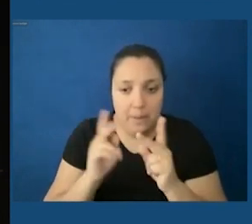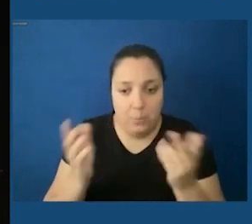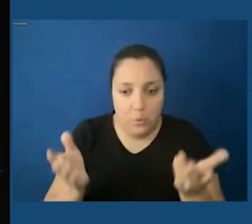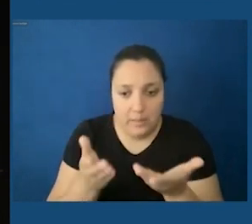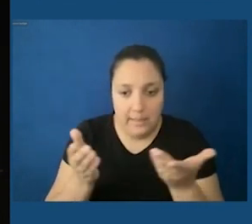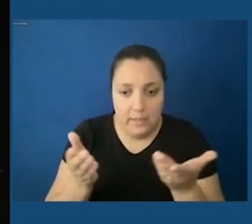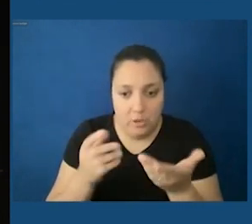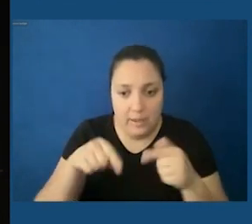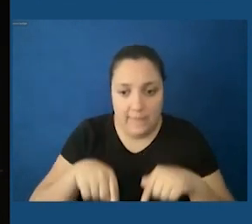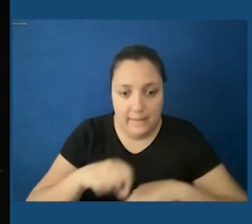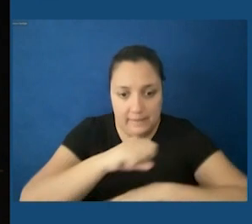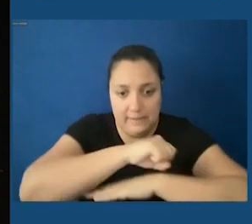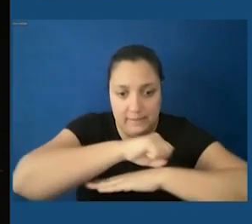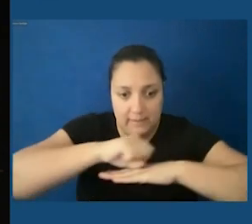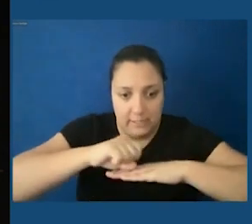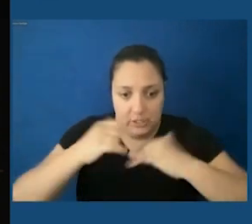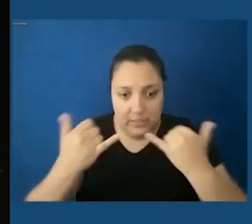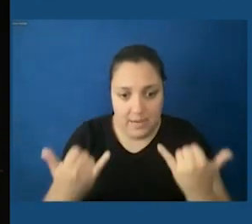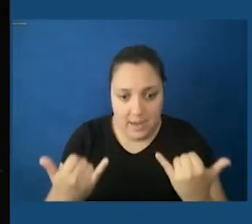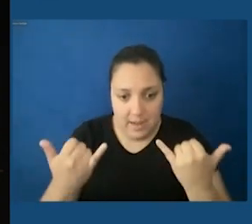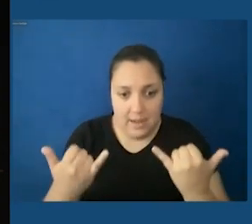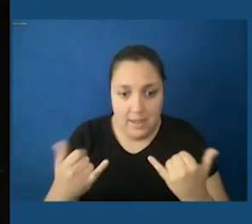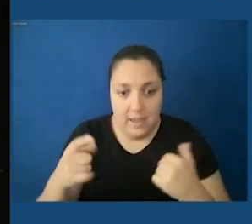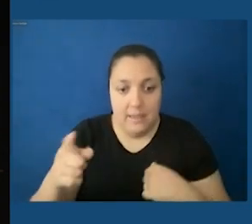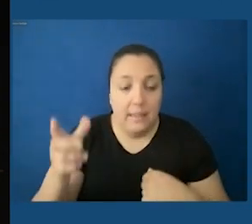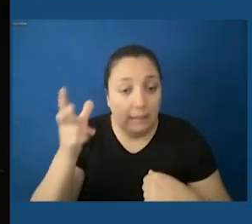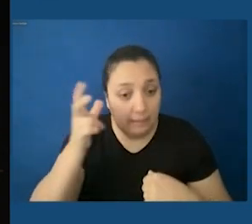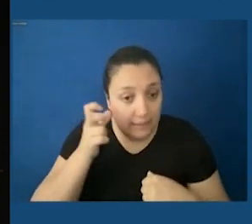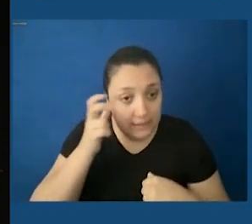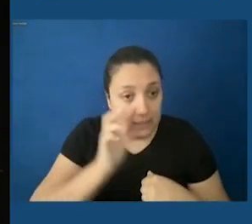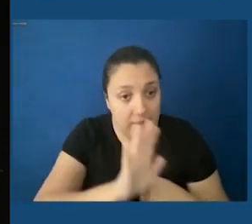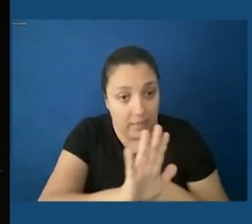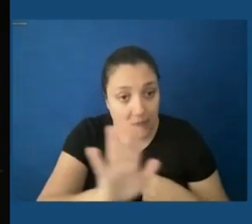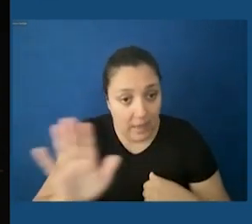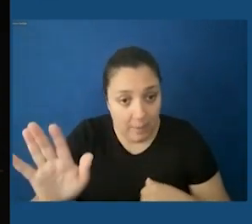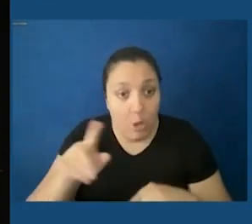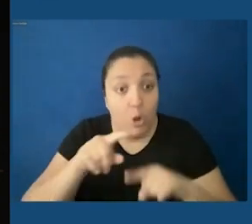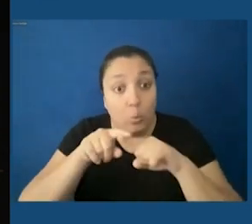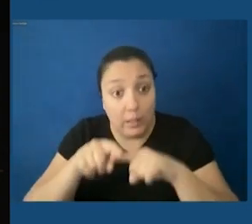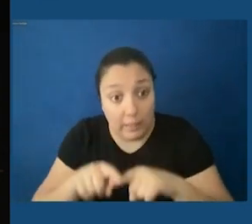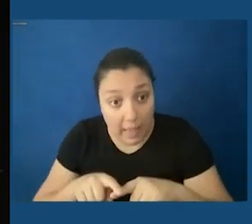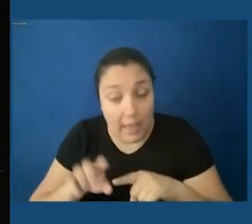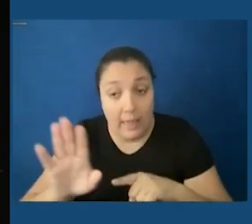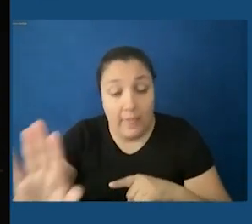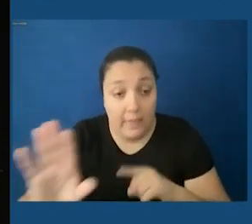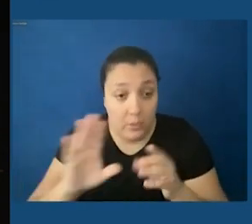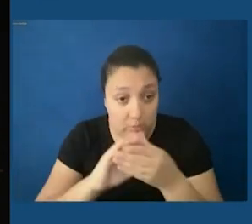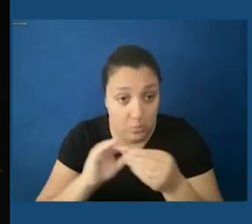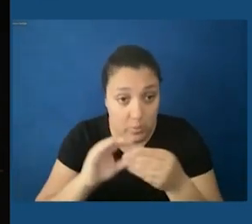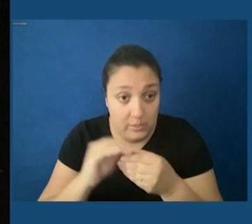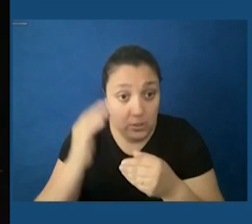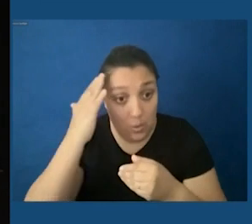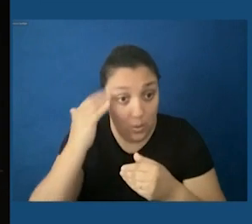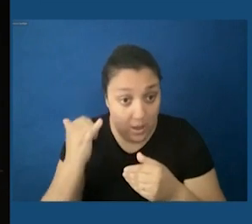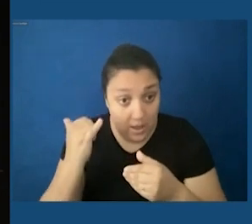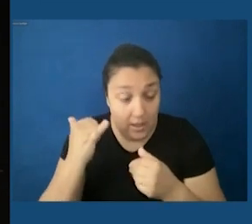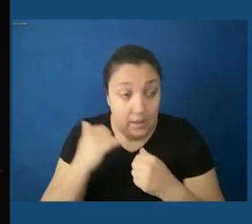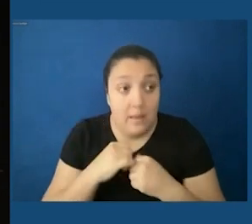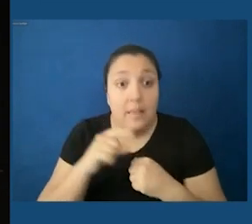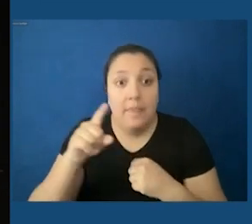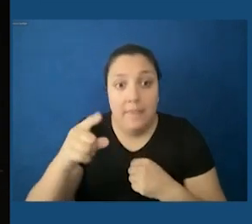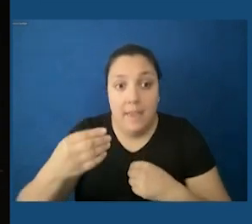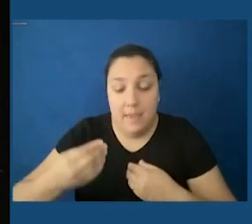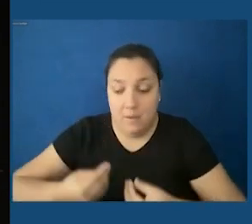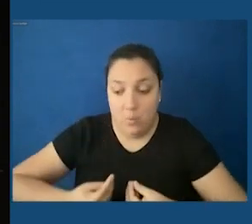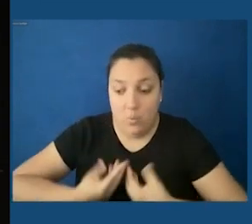this stage today, listen to those, rely on those, because those stories activate us in